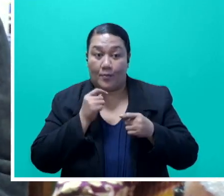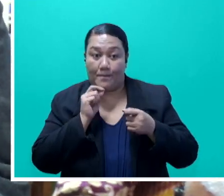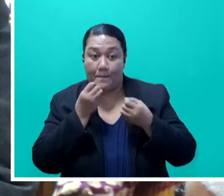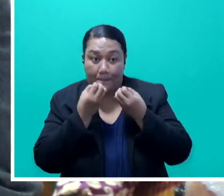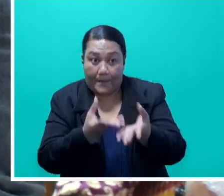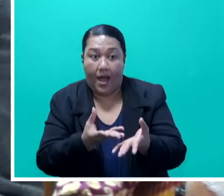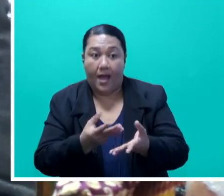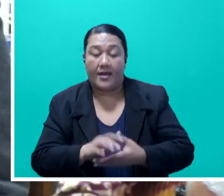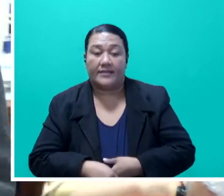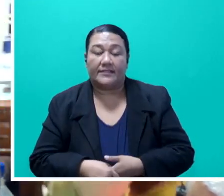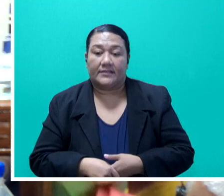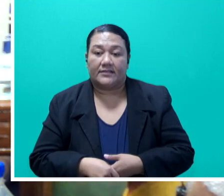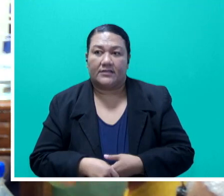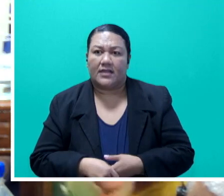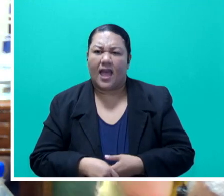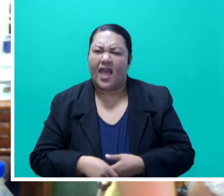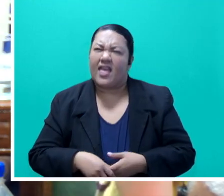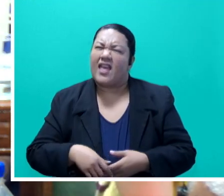to think that the word consultant